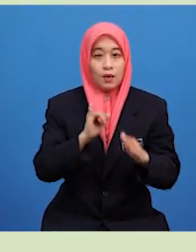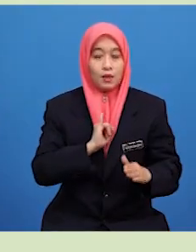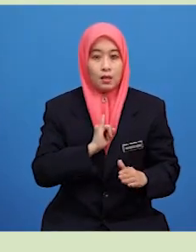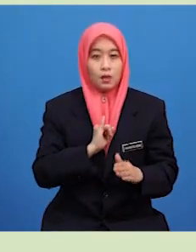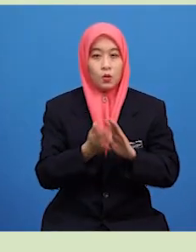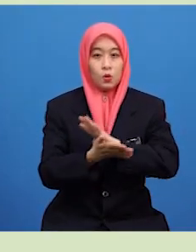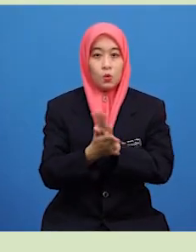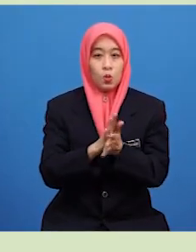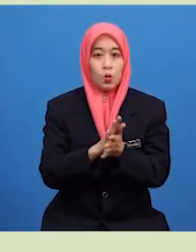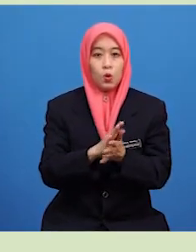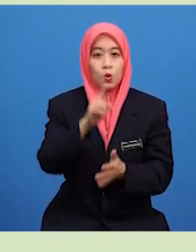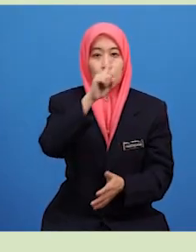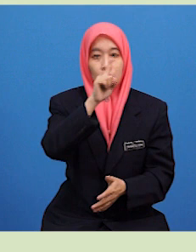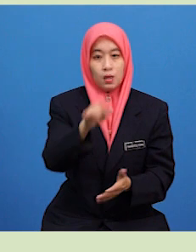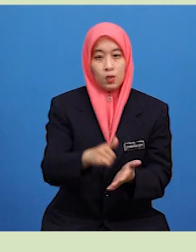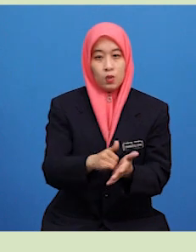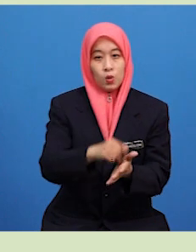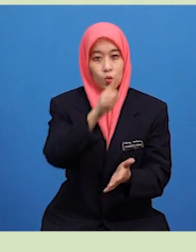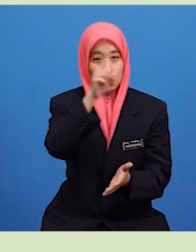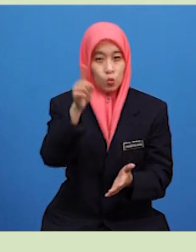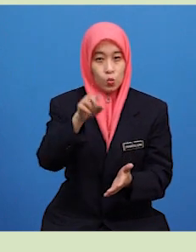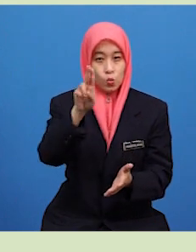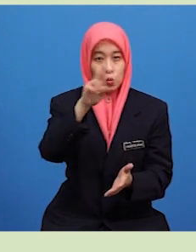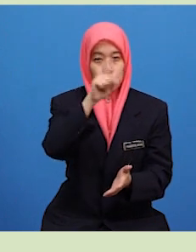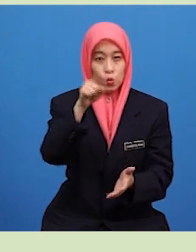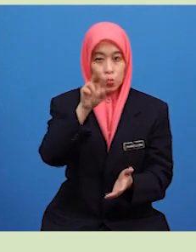is Zuzu, the bird,